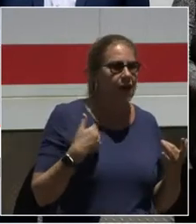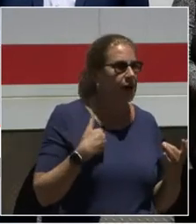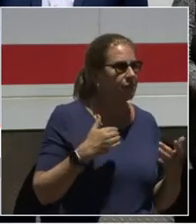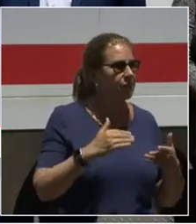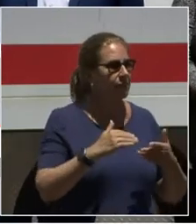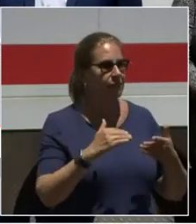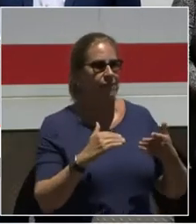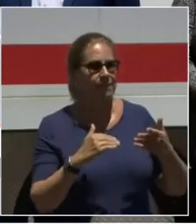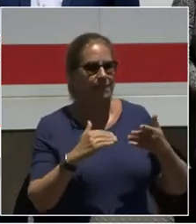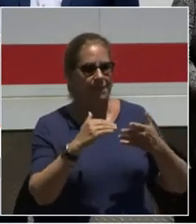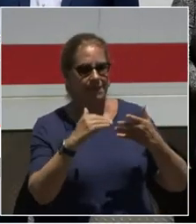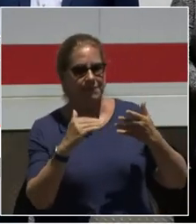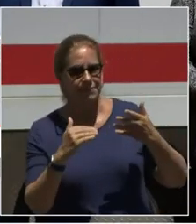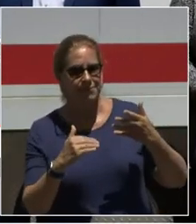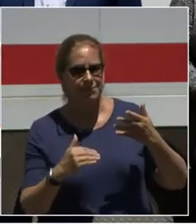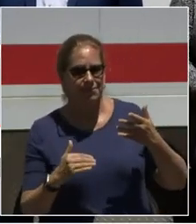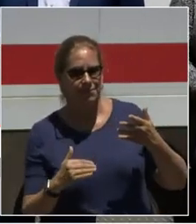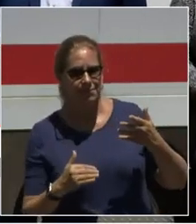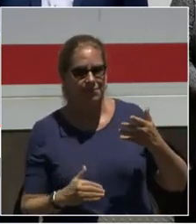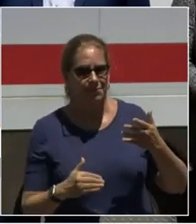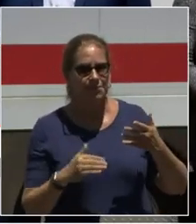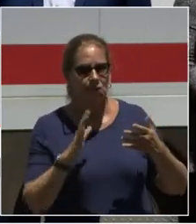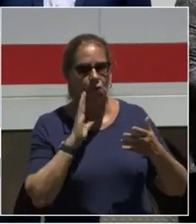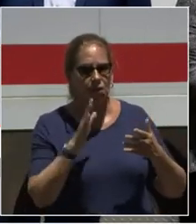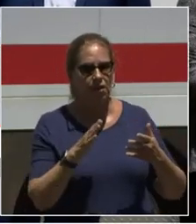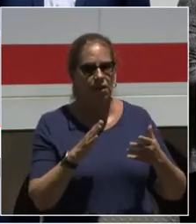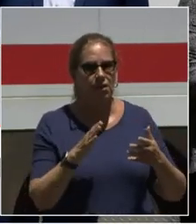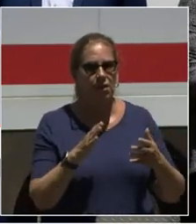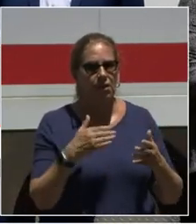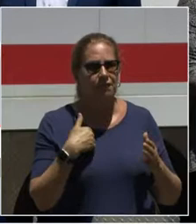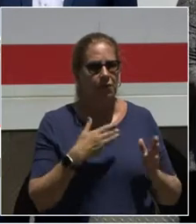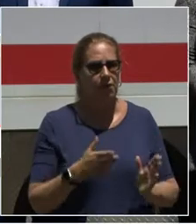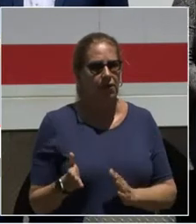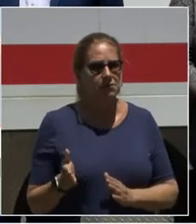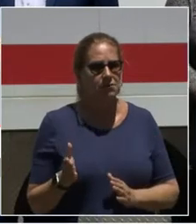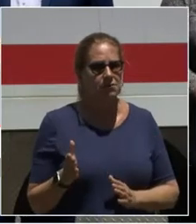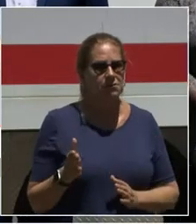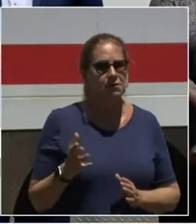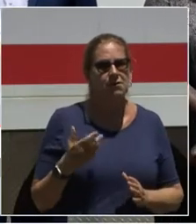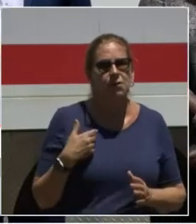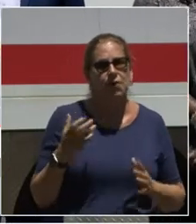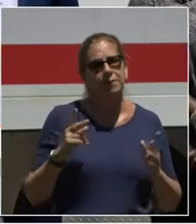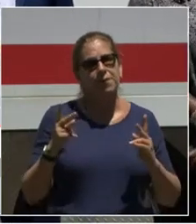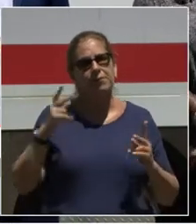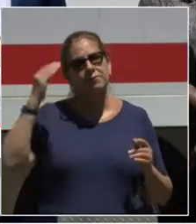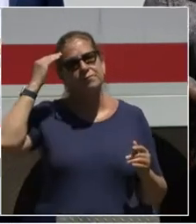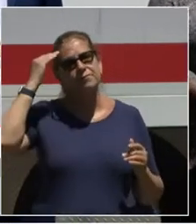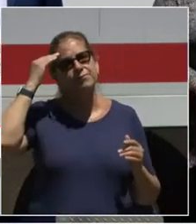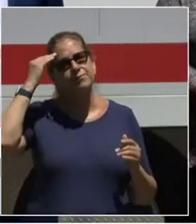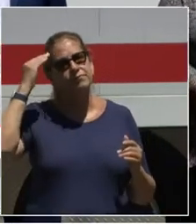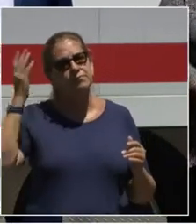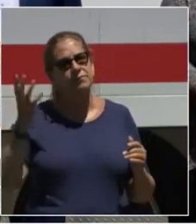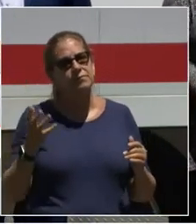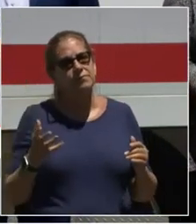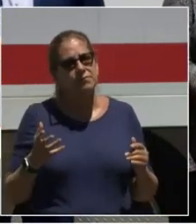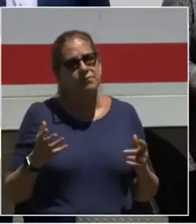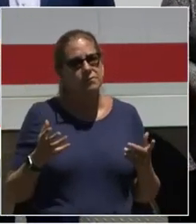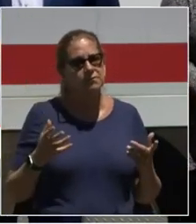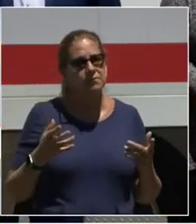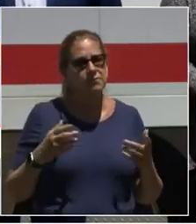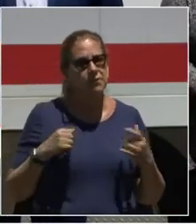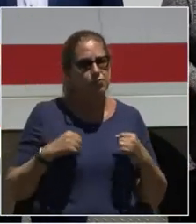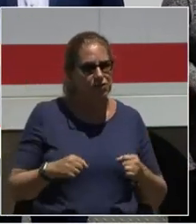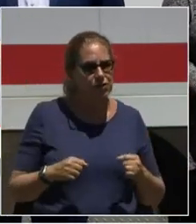we will make the public aware of impacts to them, whether it's road closures or any special